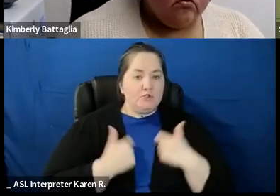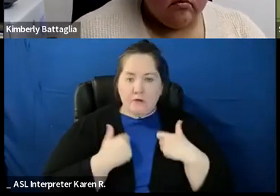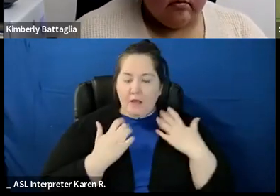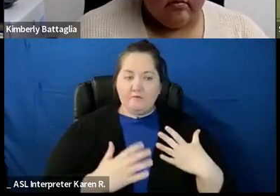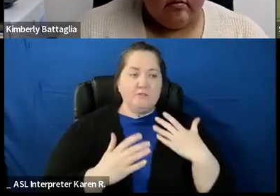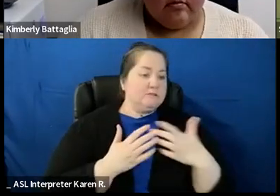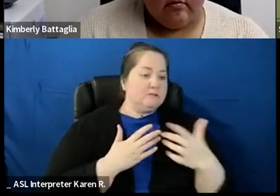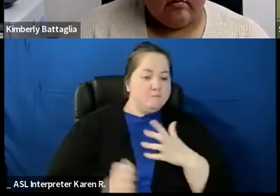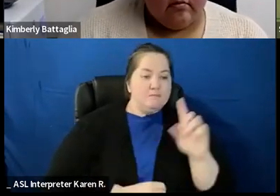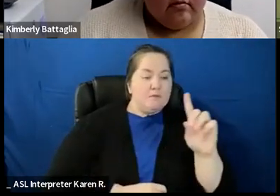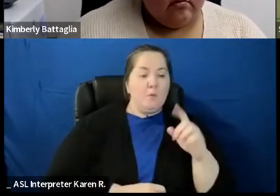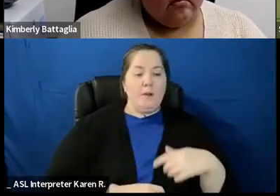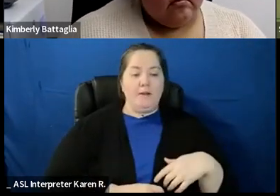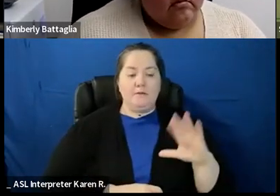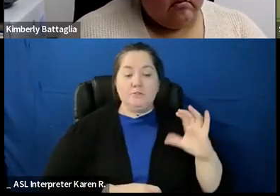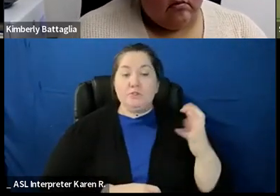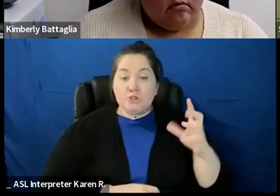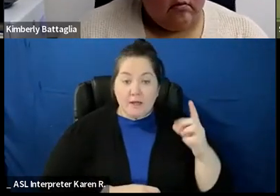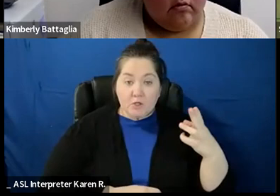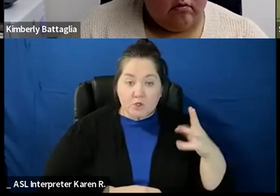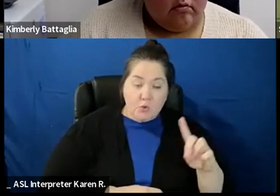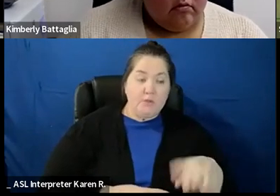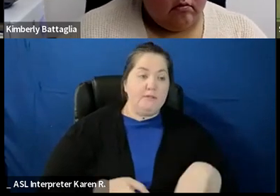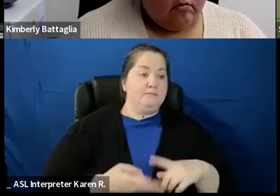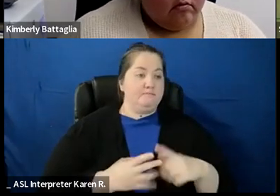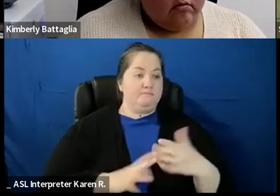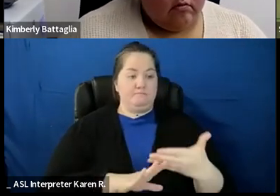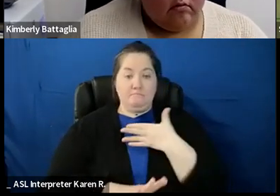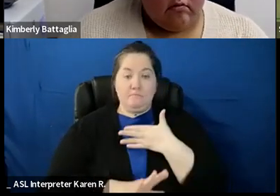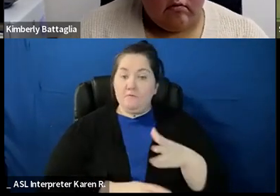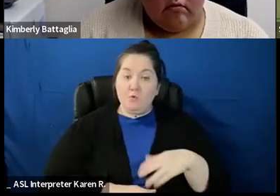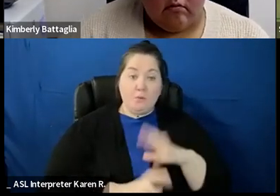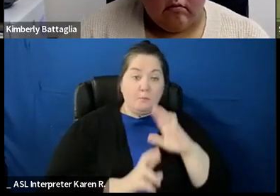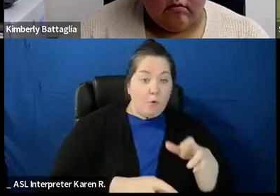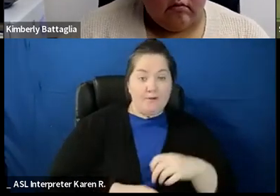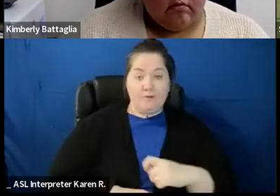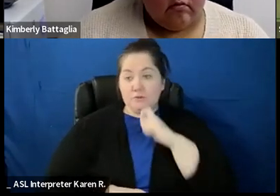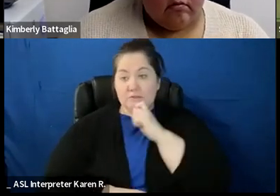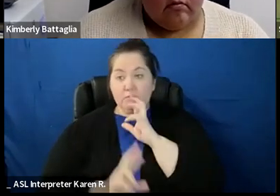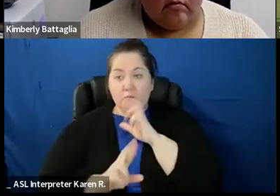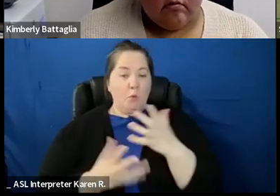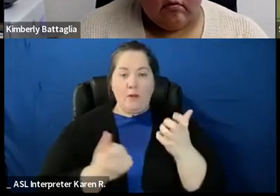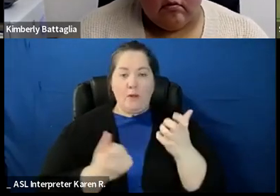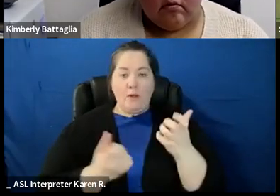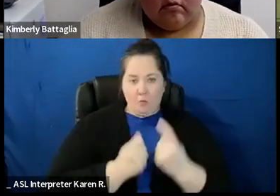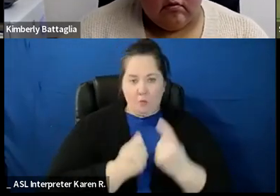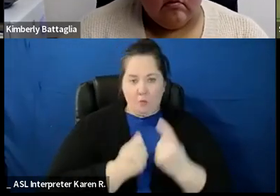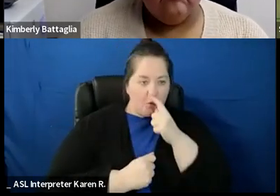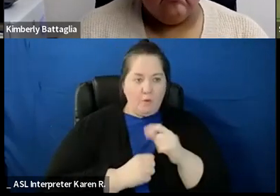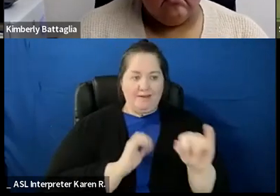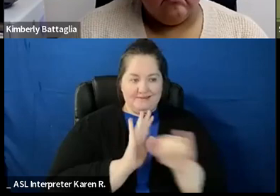was distant past, if you never reported, we wanted everyone to participate who identified as a